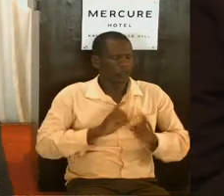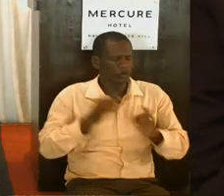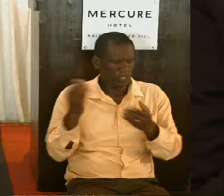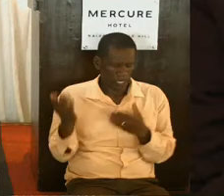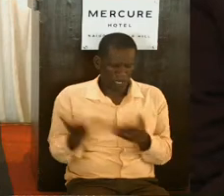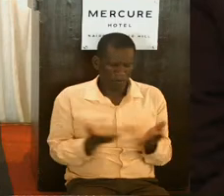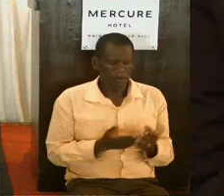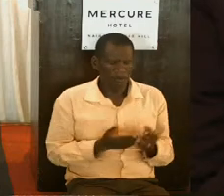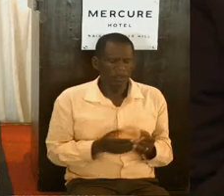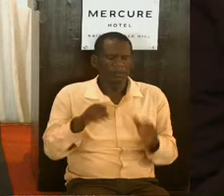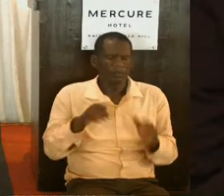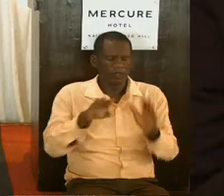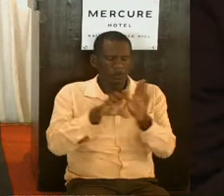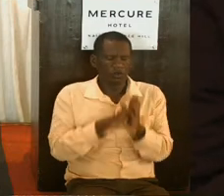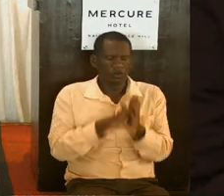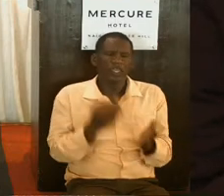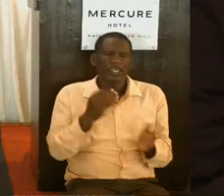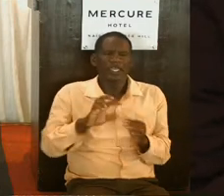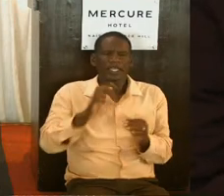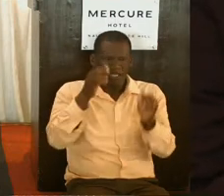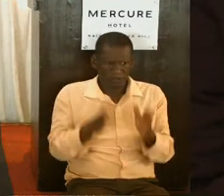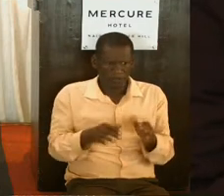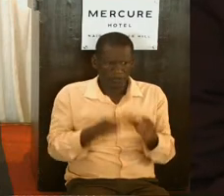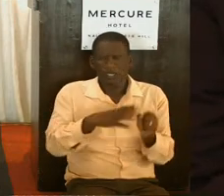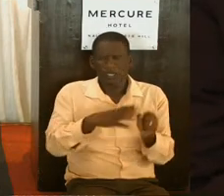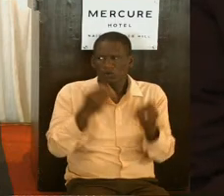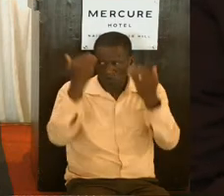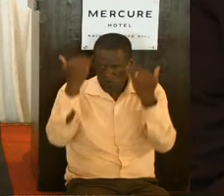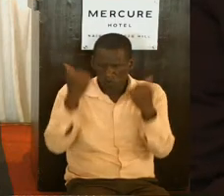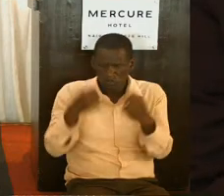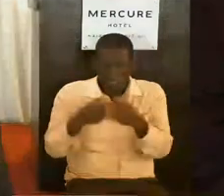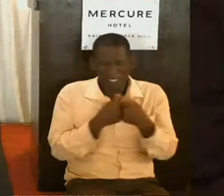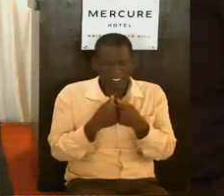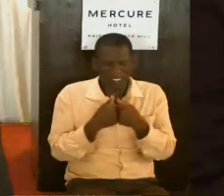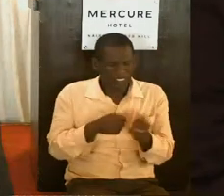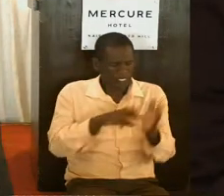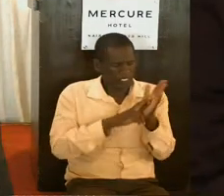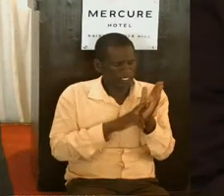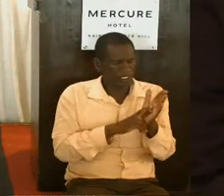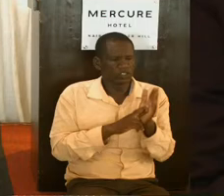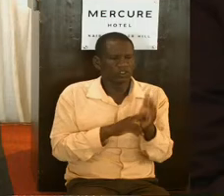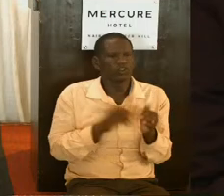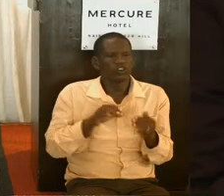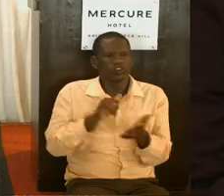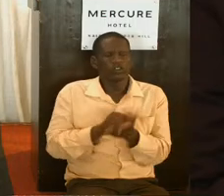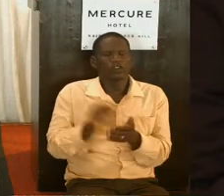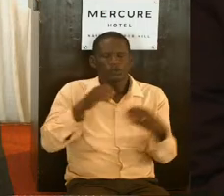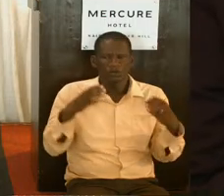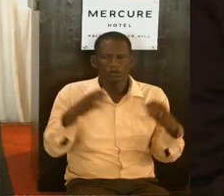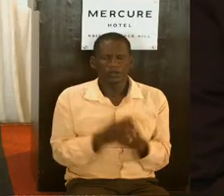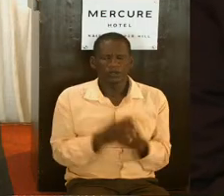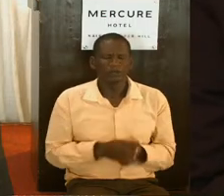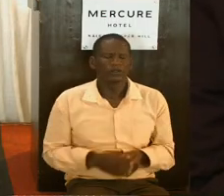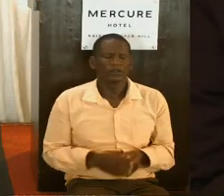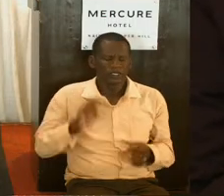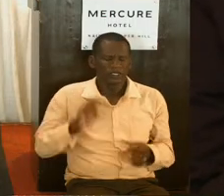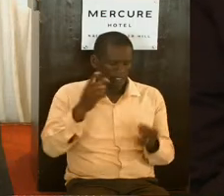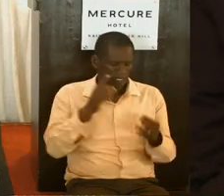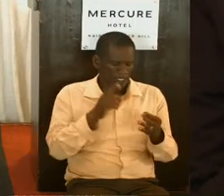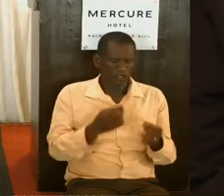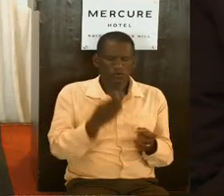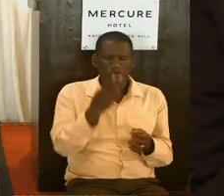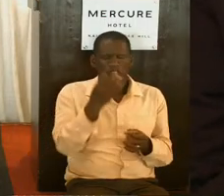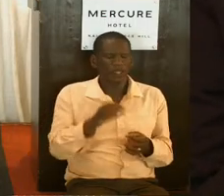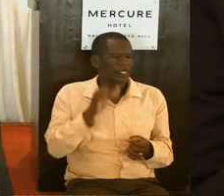allowed by law any Kenyan can go to court and challenge the registration of that political party two